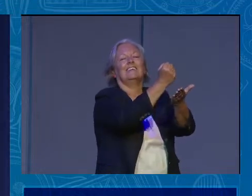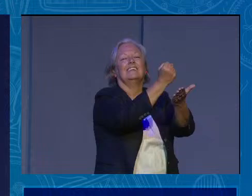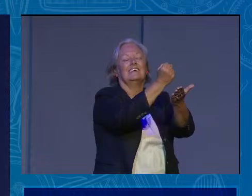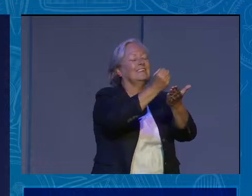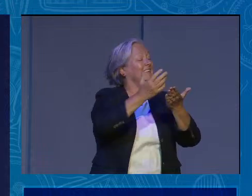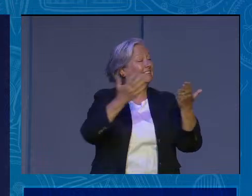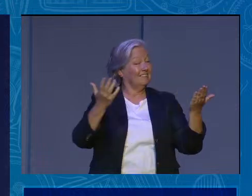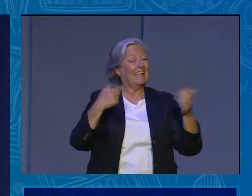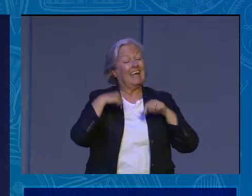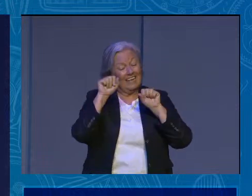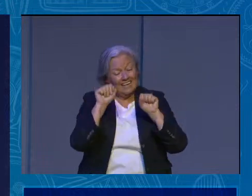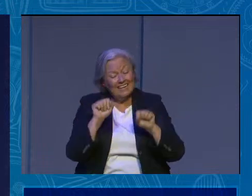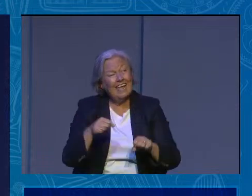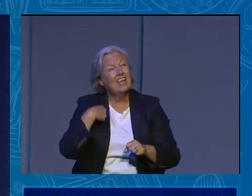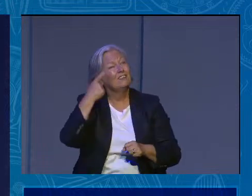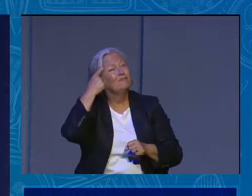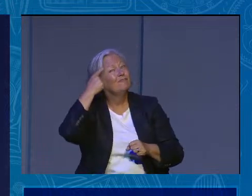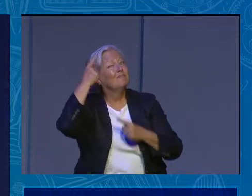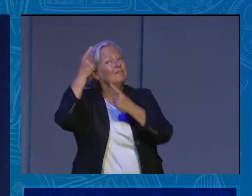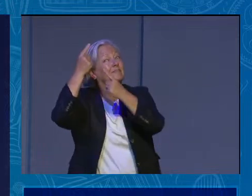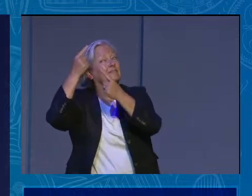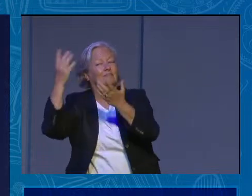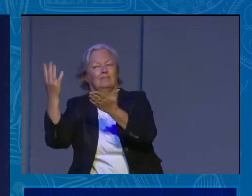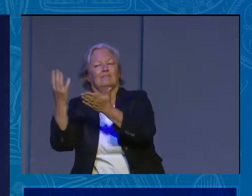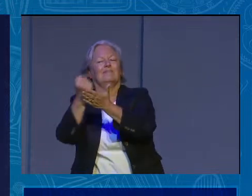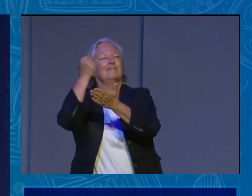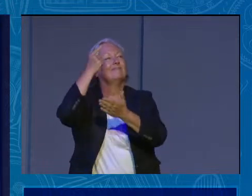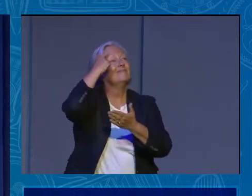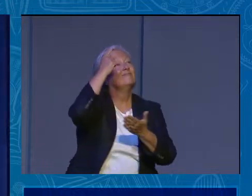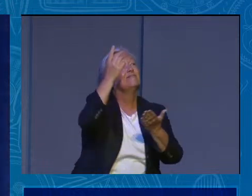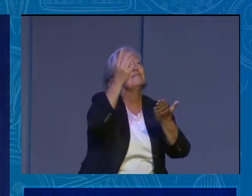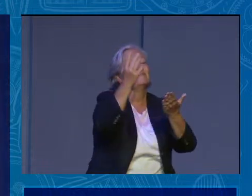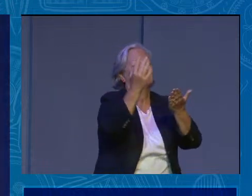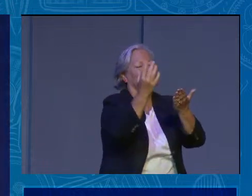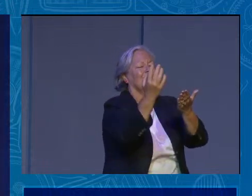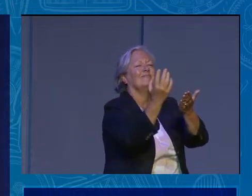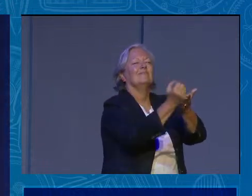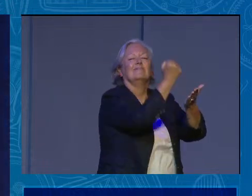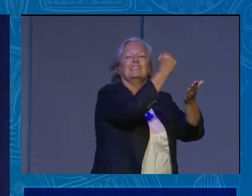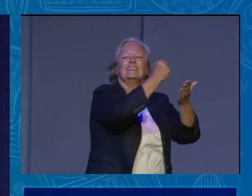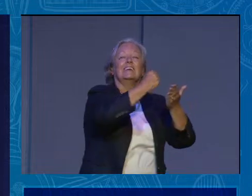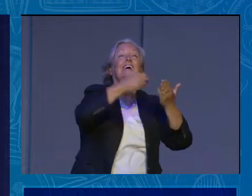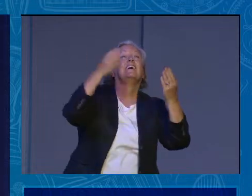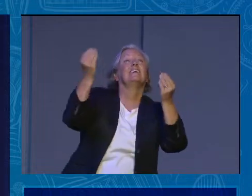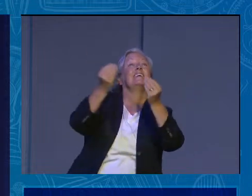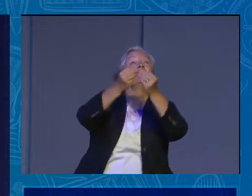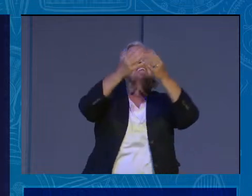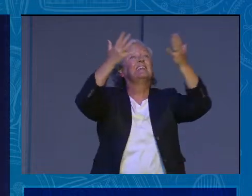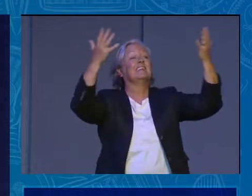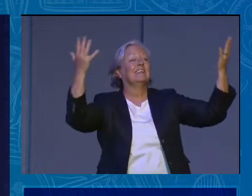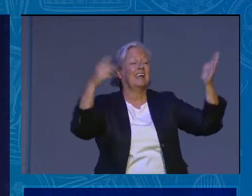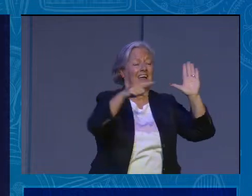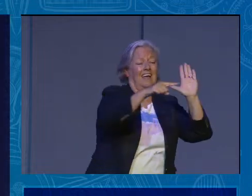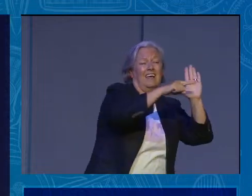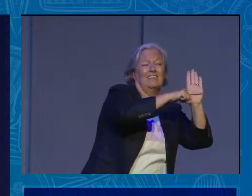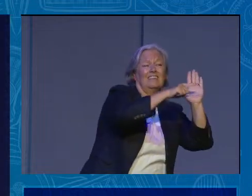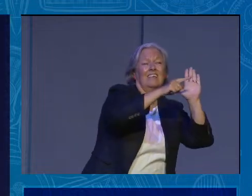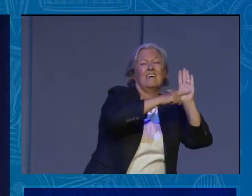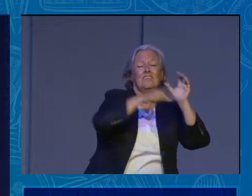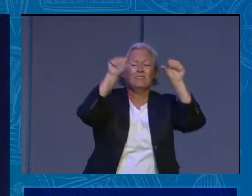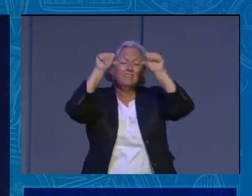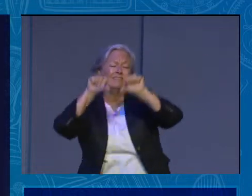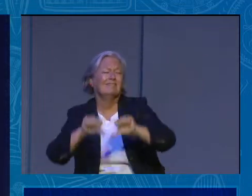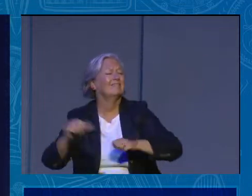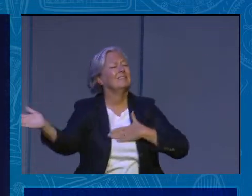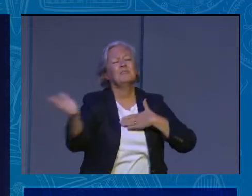gonna take. A million dreams for the world we're gonna make. However big, however small, let me